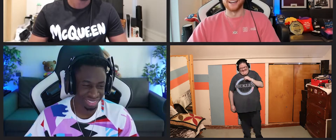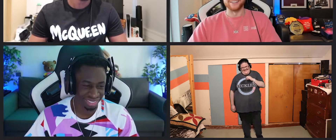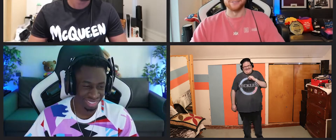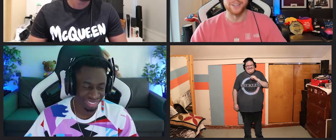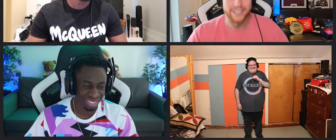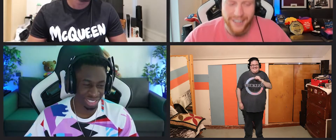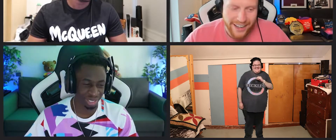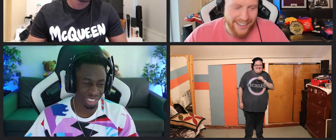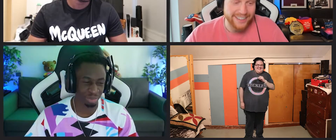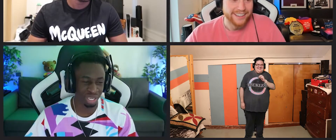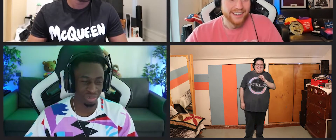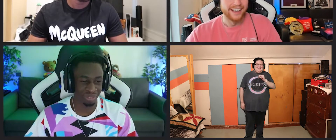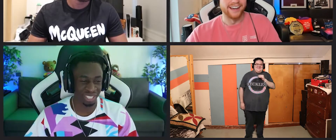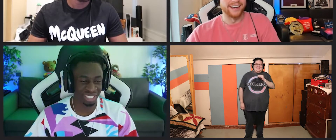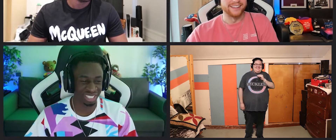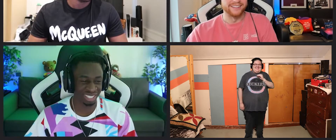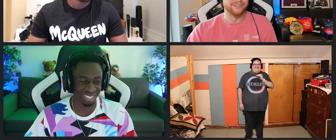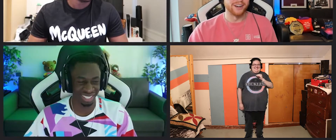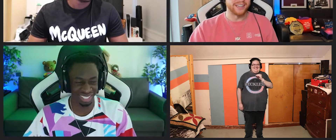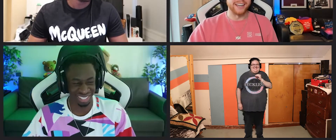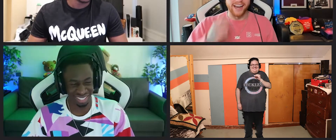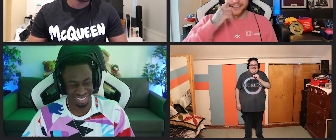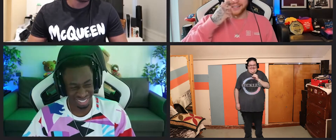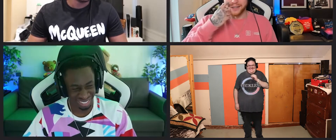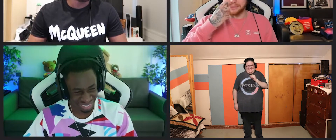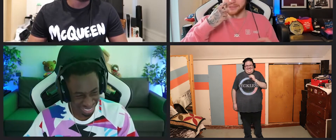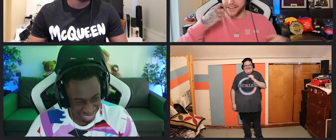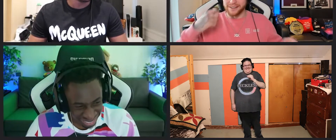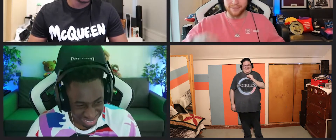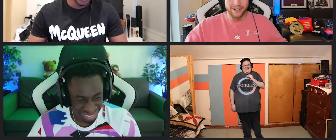Simon's out of his fucking mind. His boy with a fish.